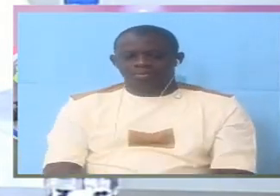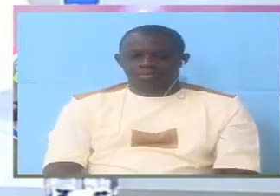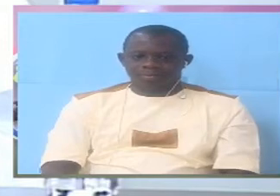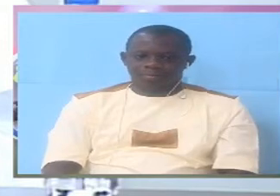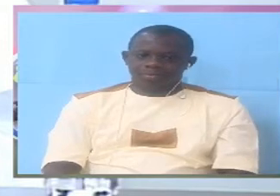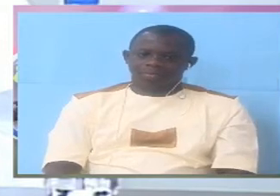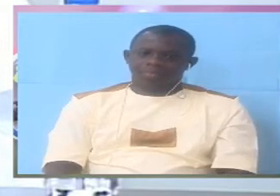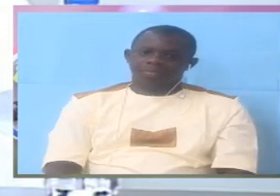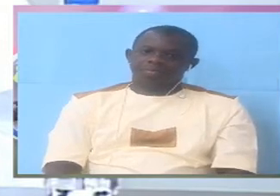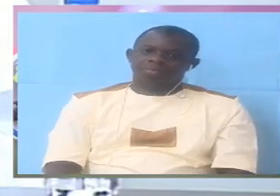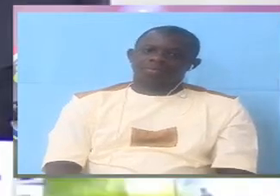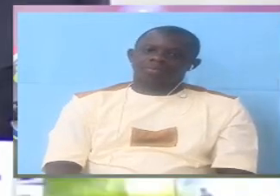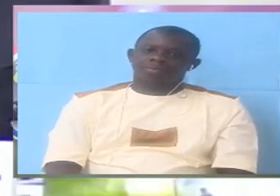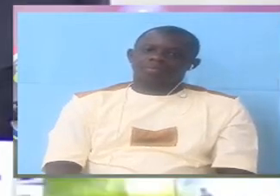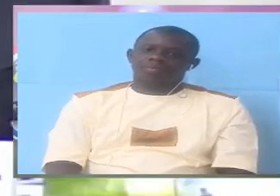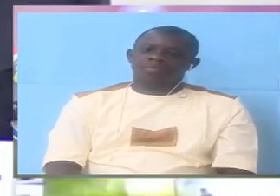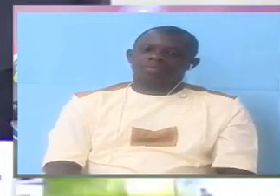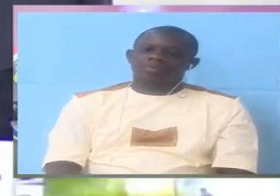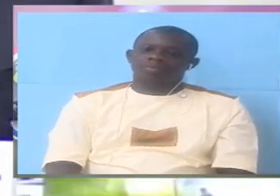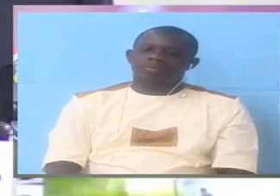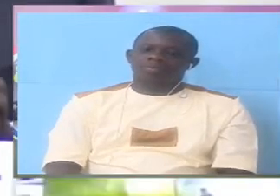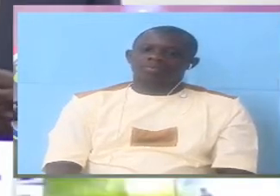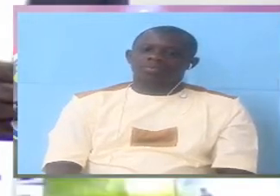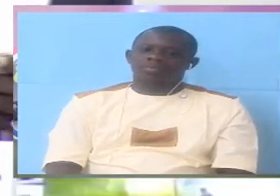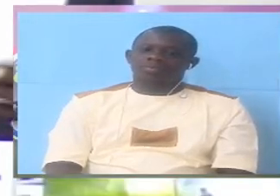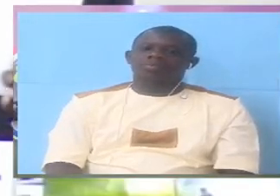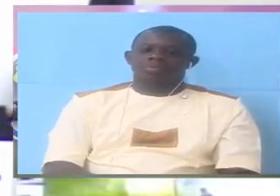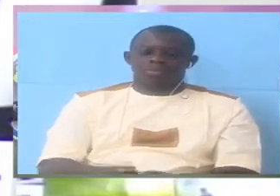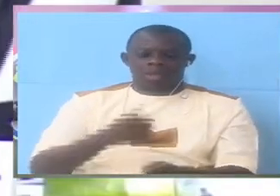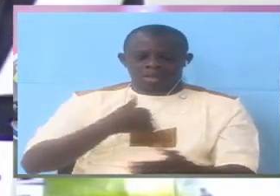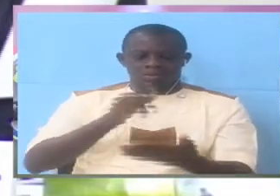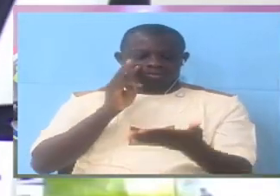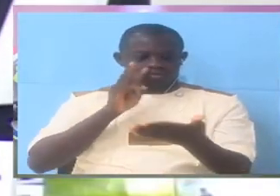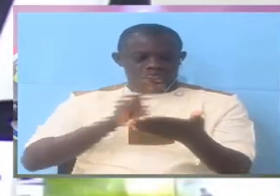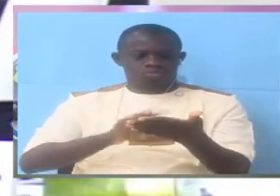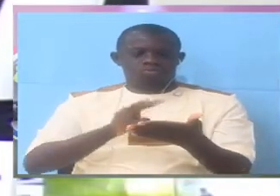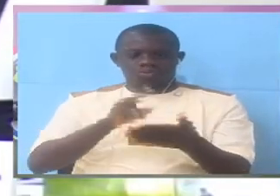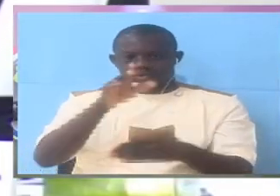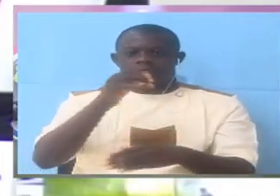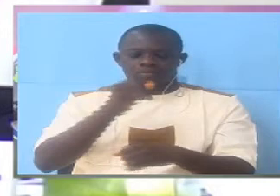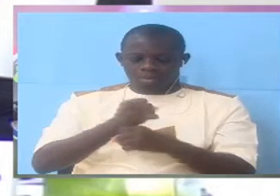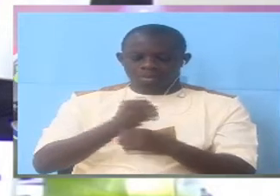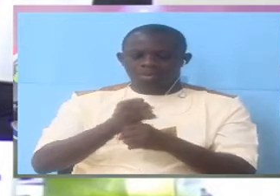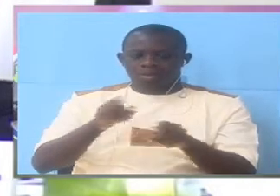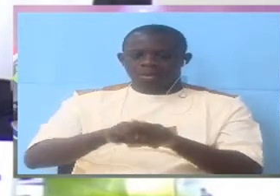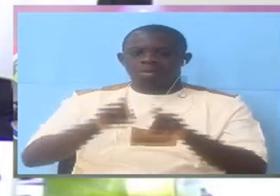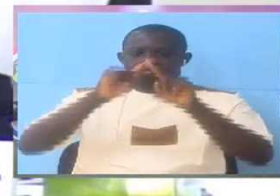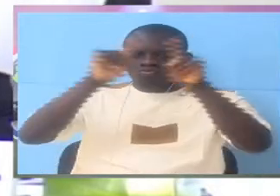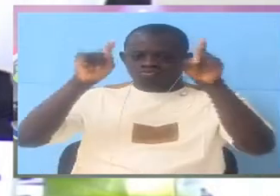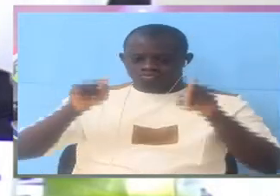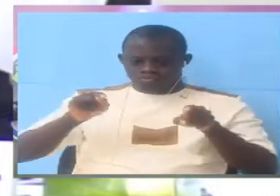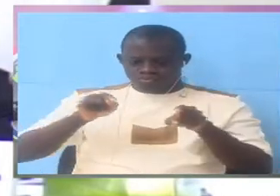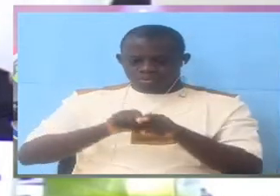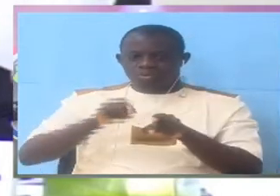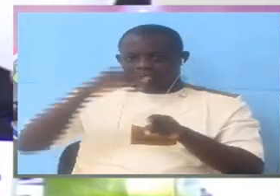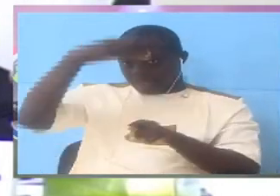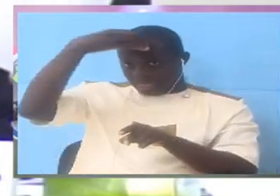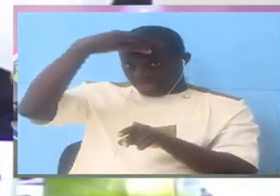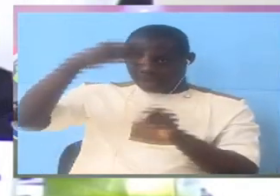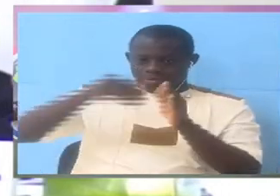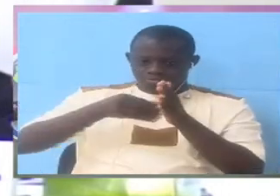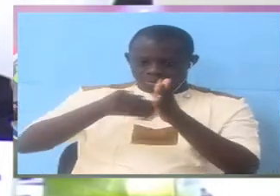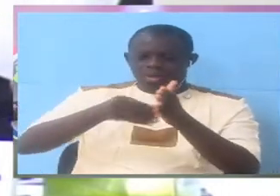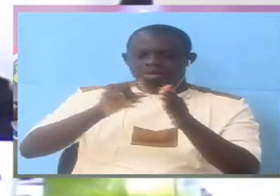D3. Okay, I saw that you created the box headed by